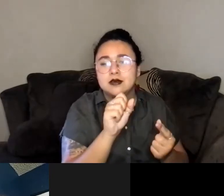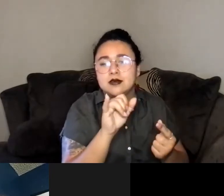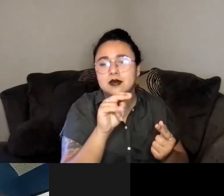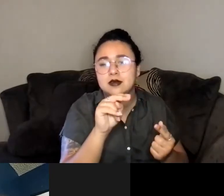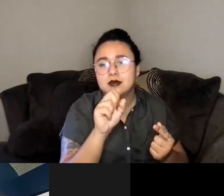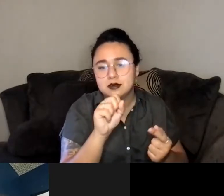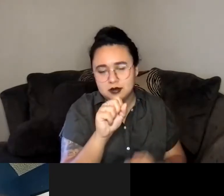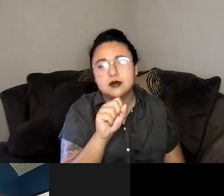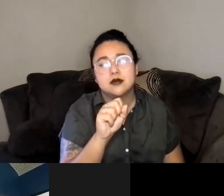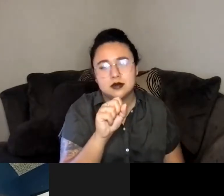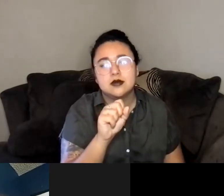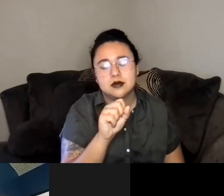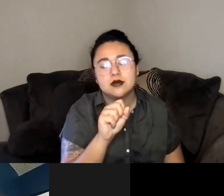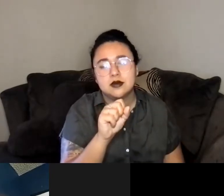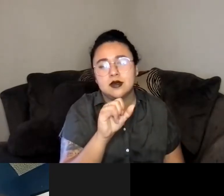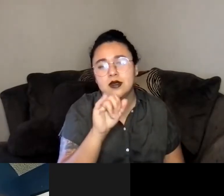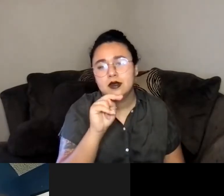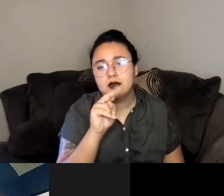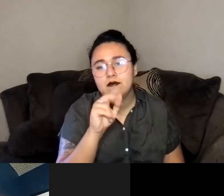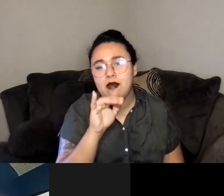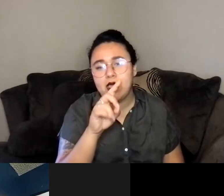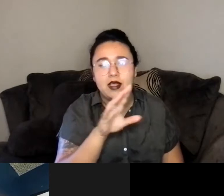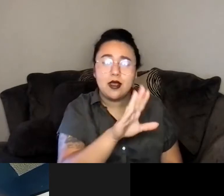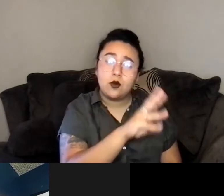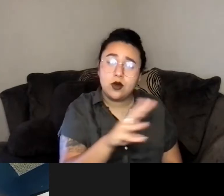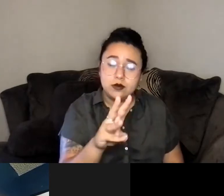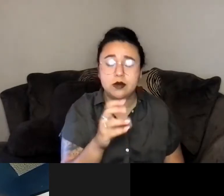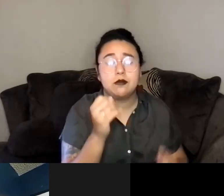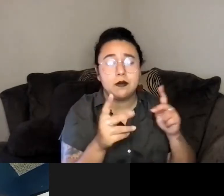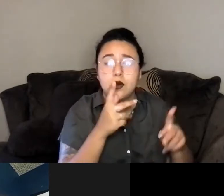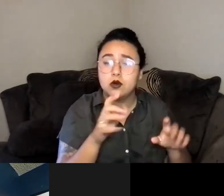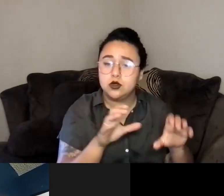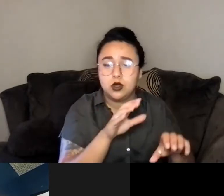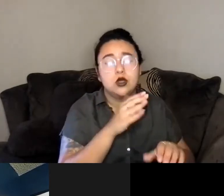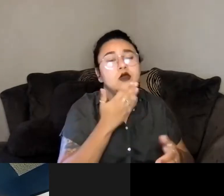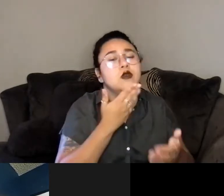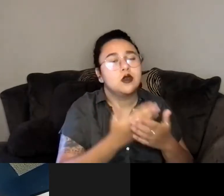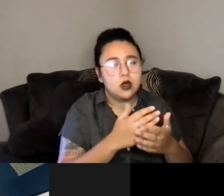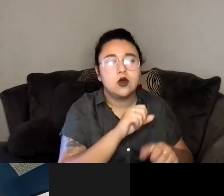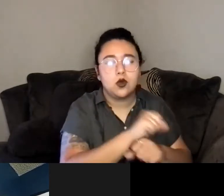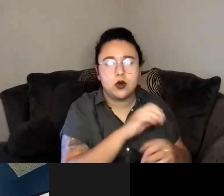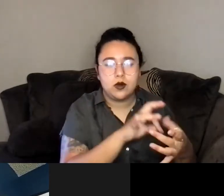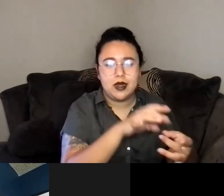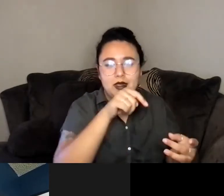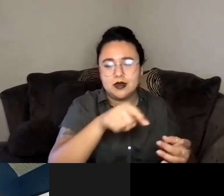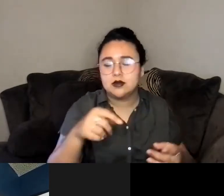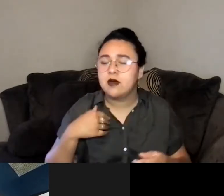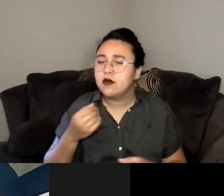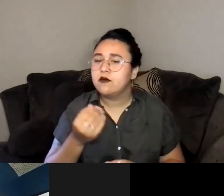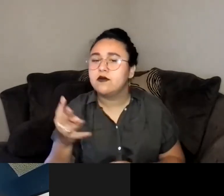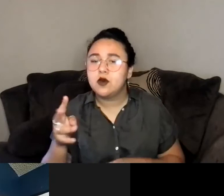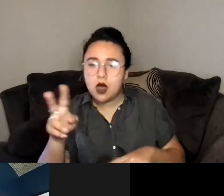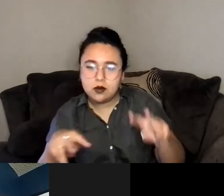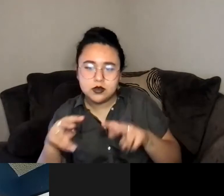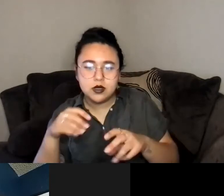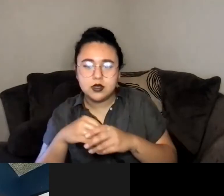stuff on SINS website. Yeah. A lot of people doing good work on this. There are a few observations in the chat,